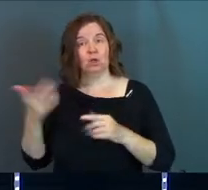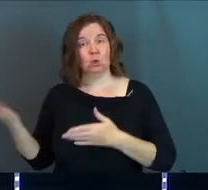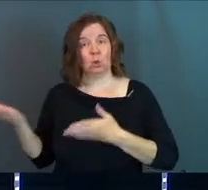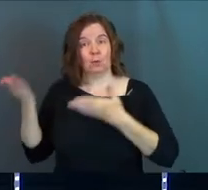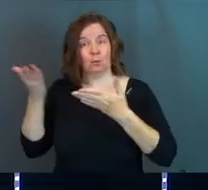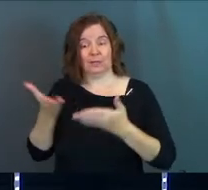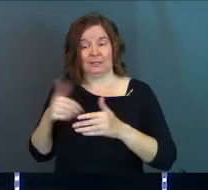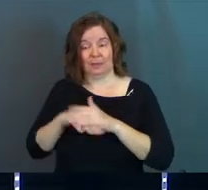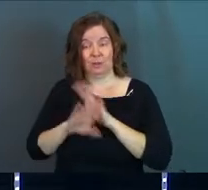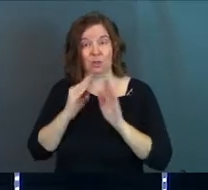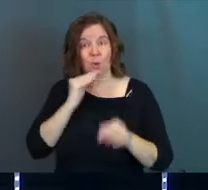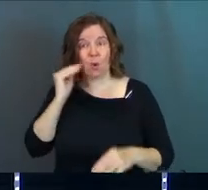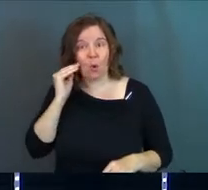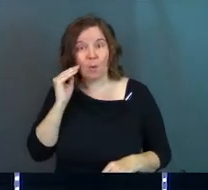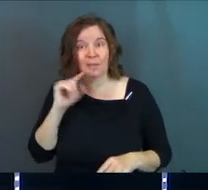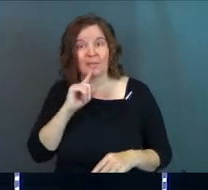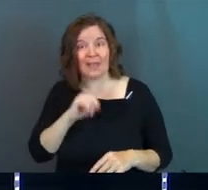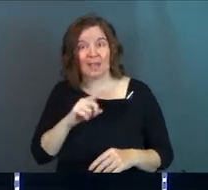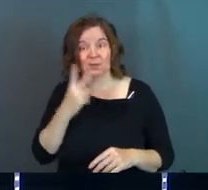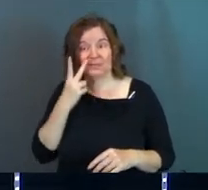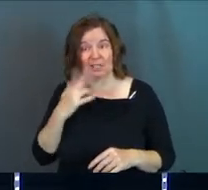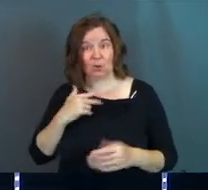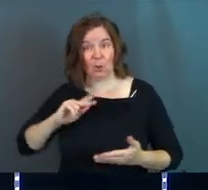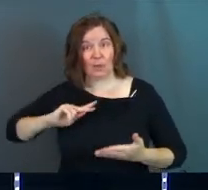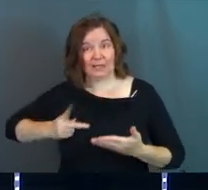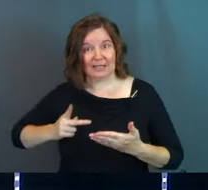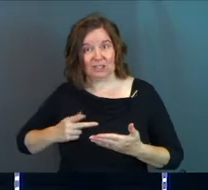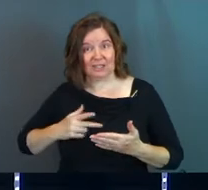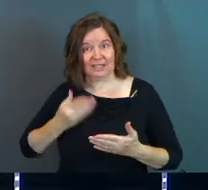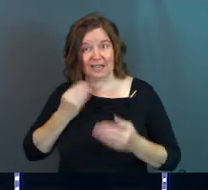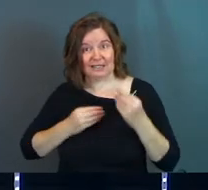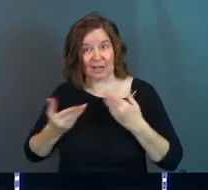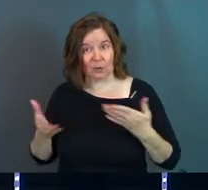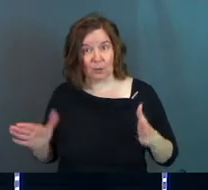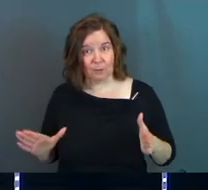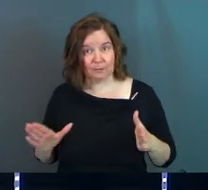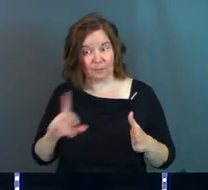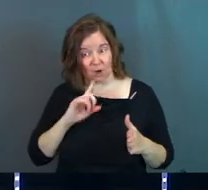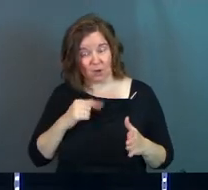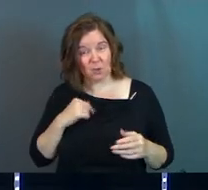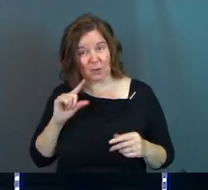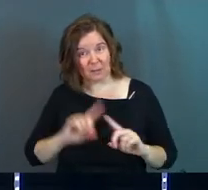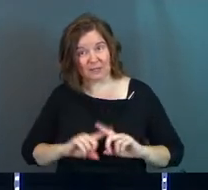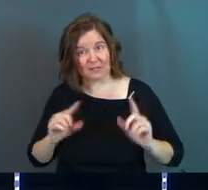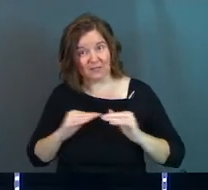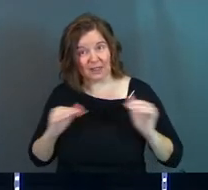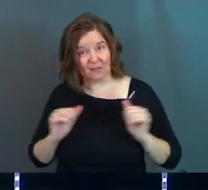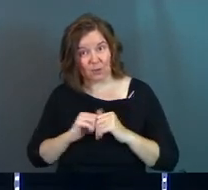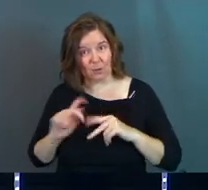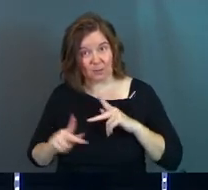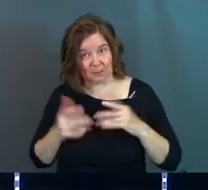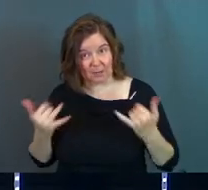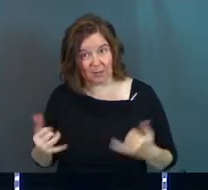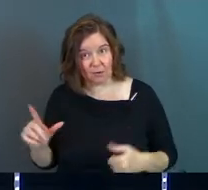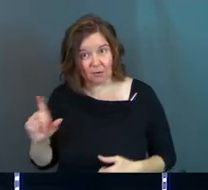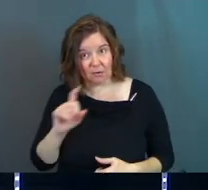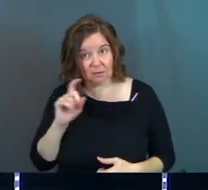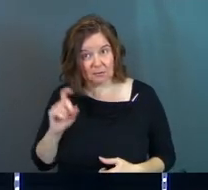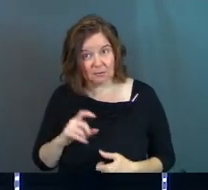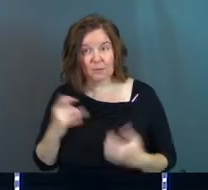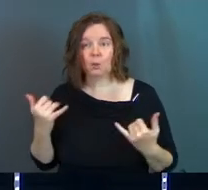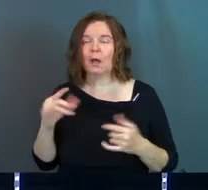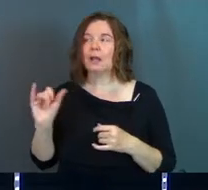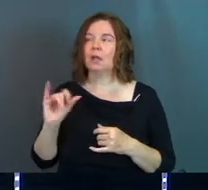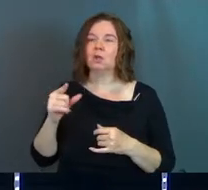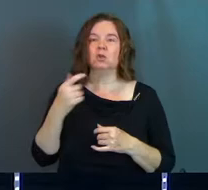bring somebody into your home and they actually see your kitchen and dining room, aren't you at a different level with those people now?